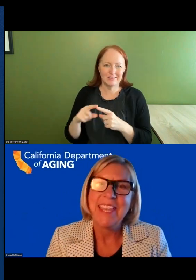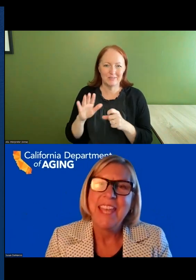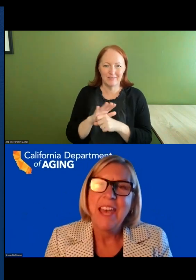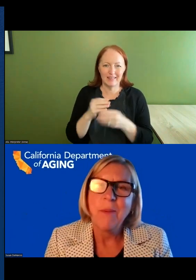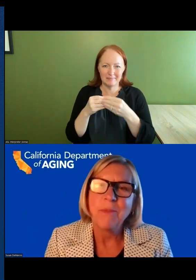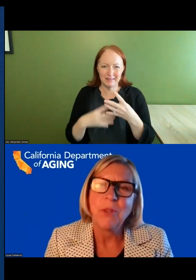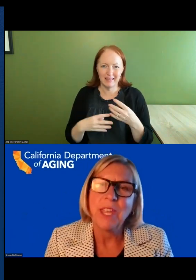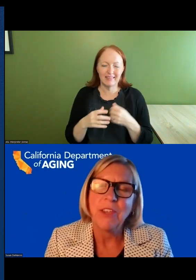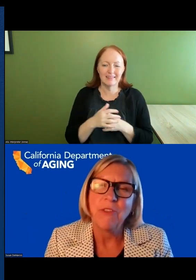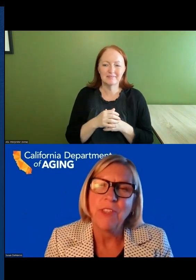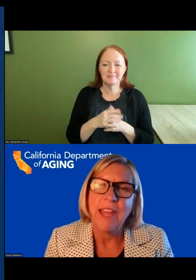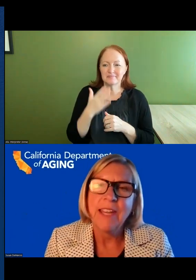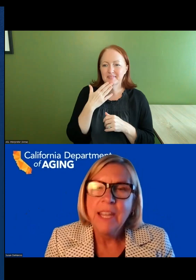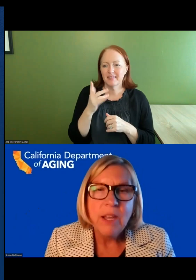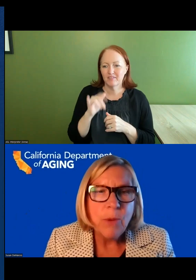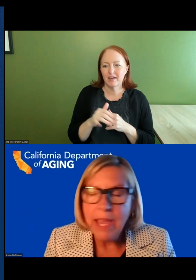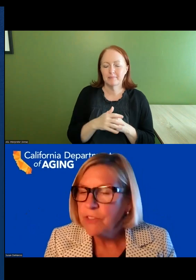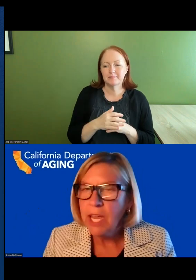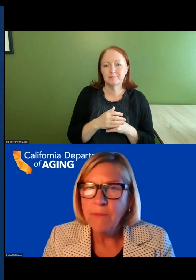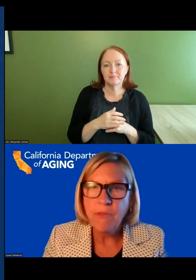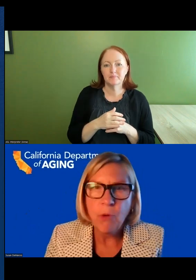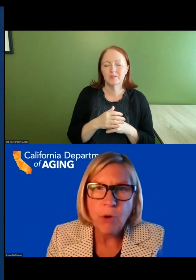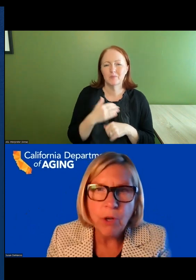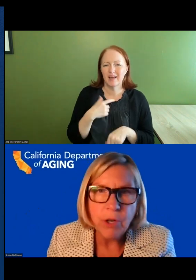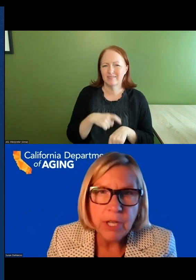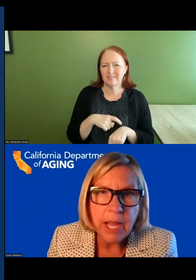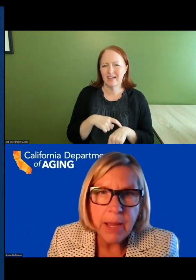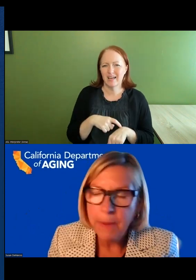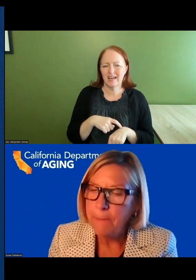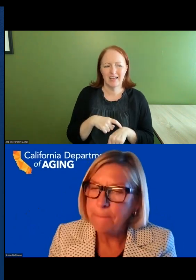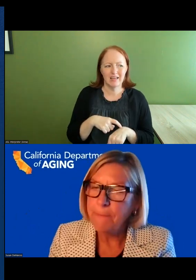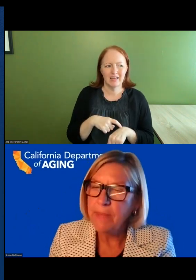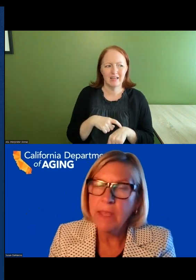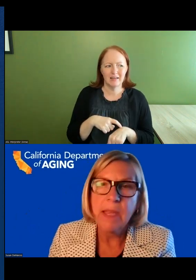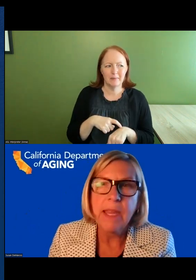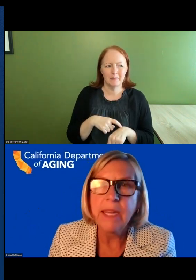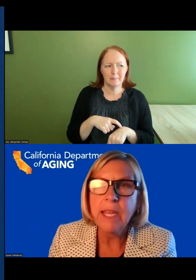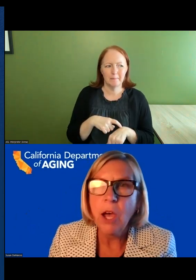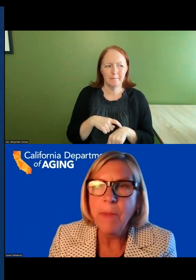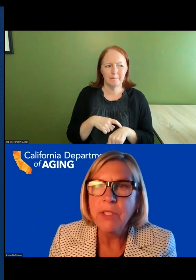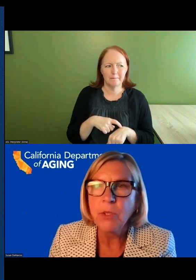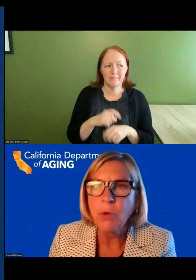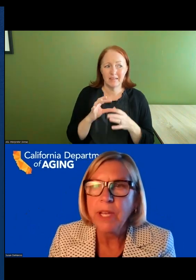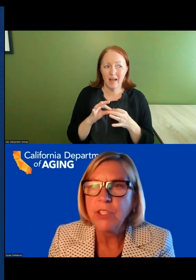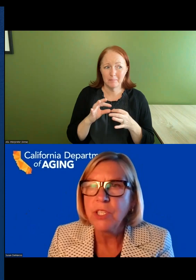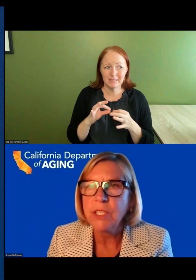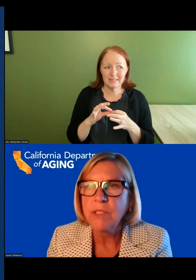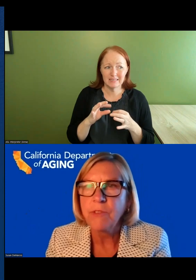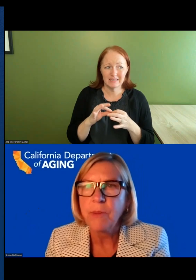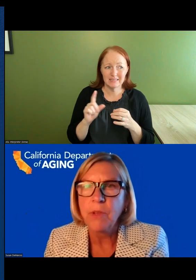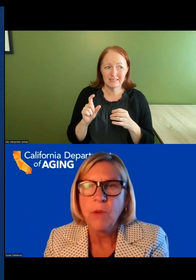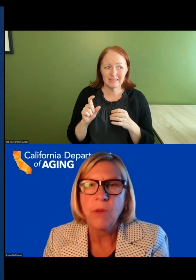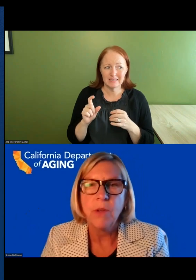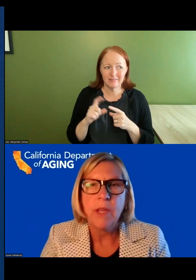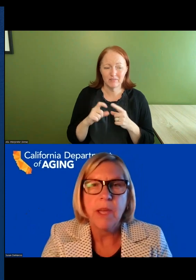beneath. So thank you for that. We have time for any comments or questions